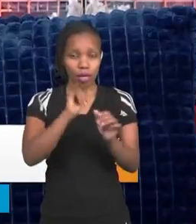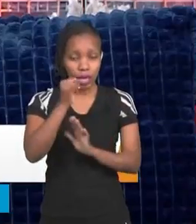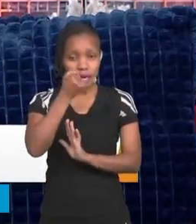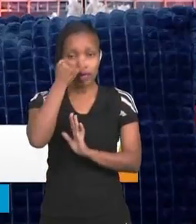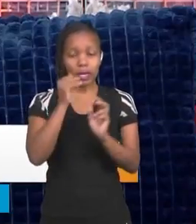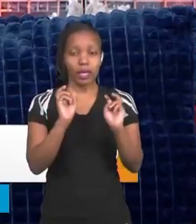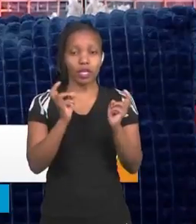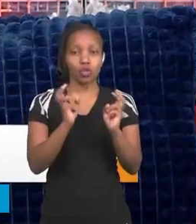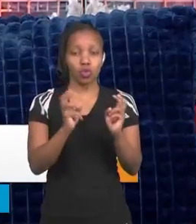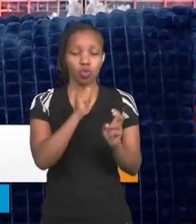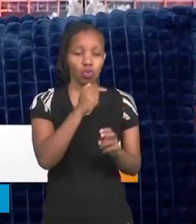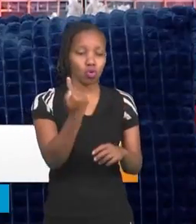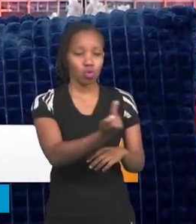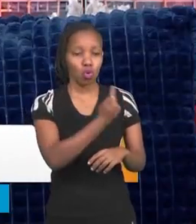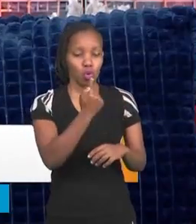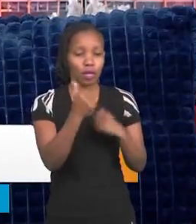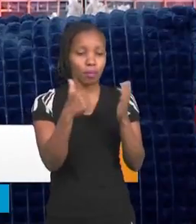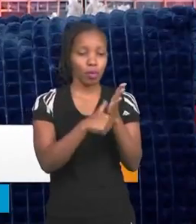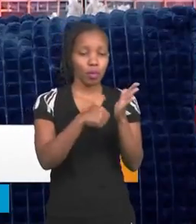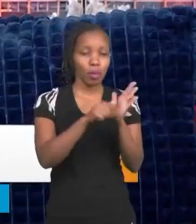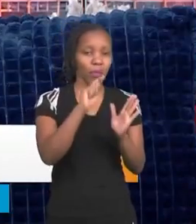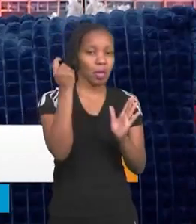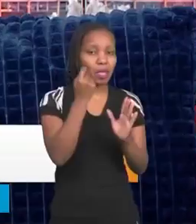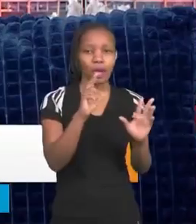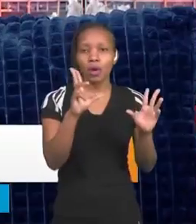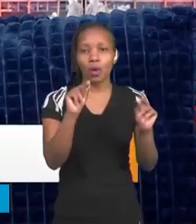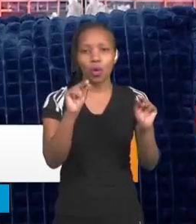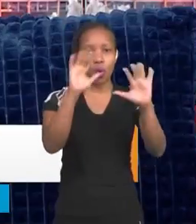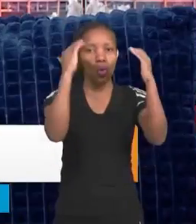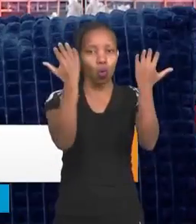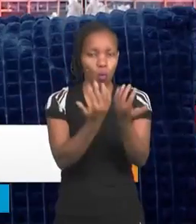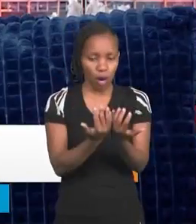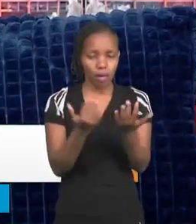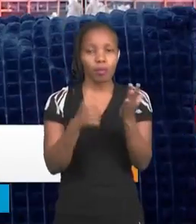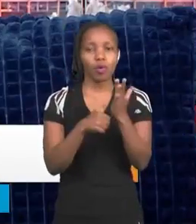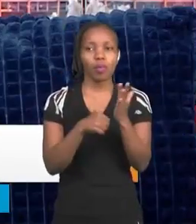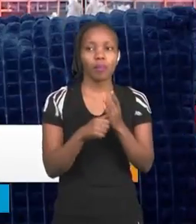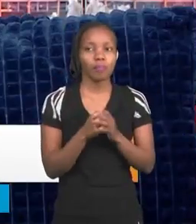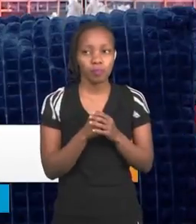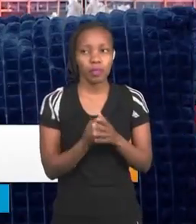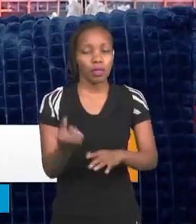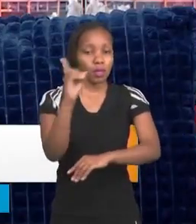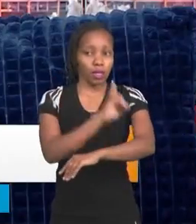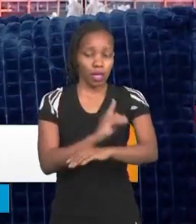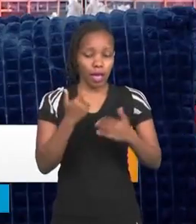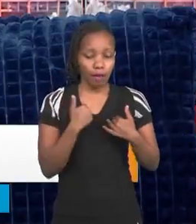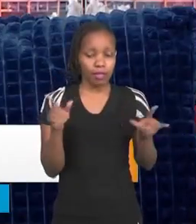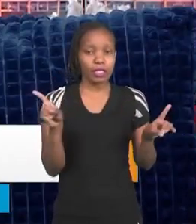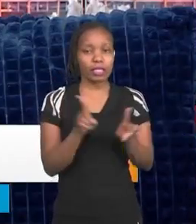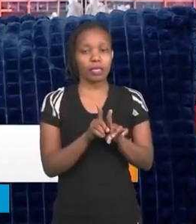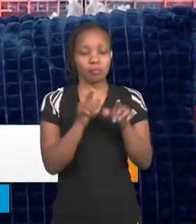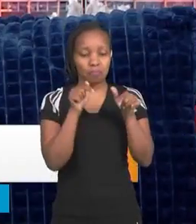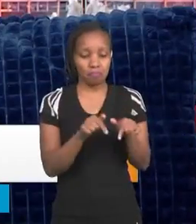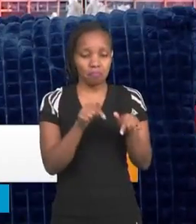Kenyan problem, yeah, but it's a worldwide problem. Mm-hmm. Yeah. Mm-hmm. So having a day like this creates